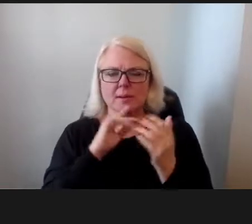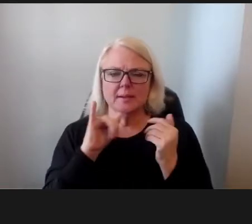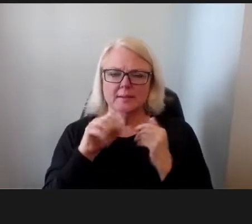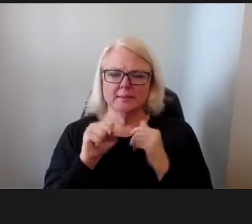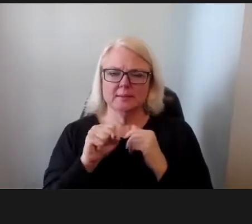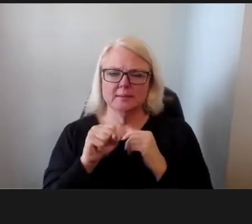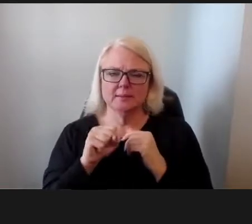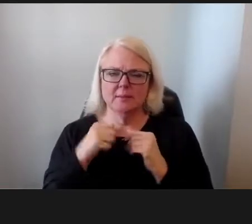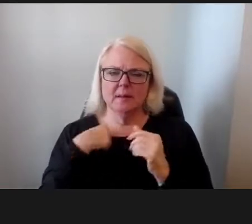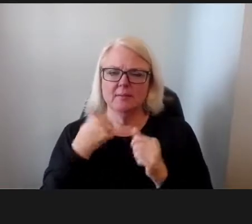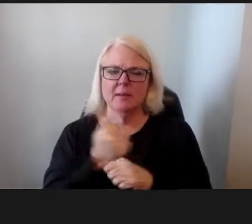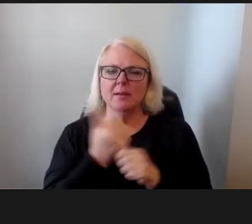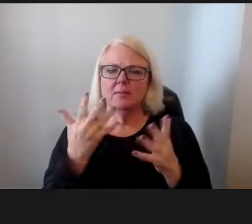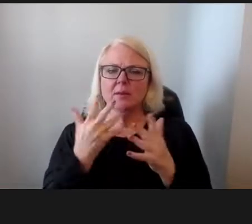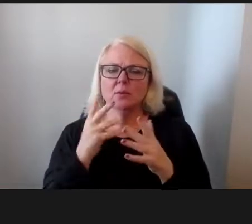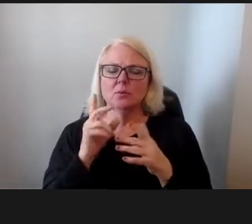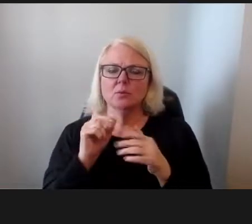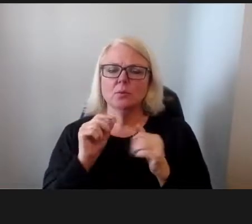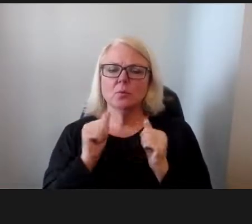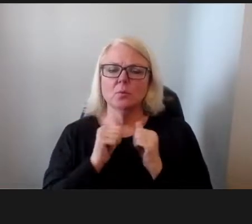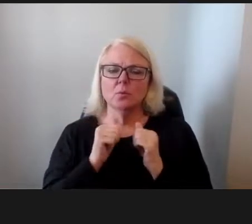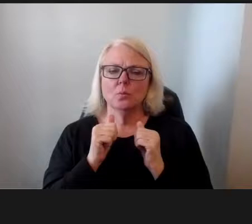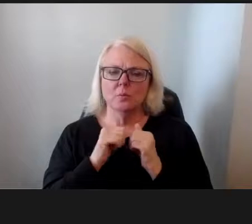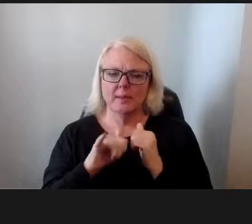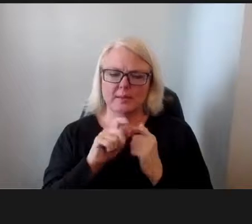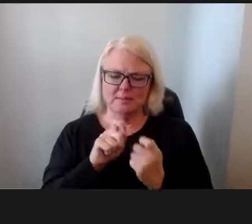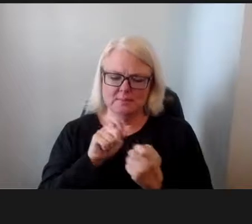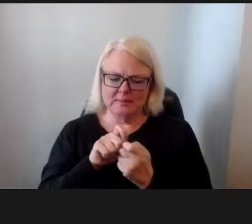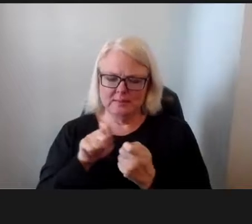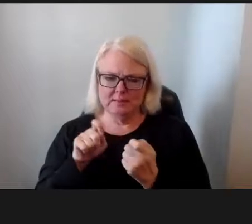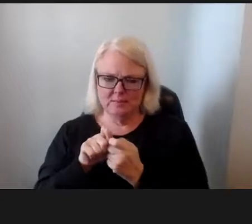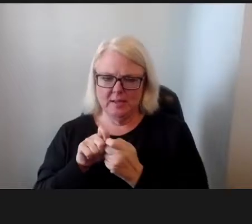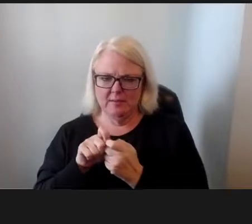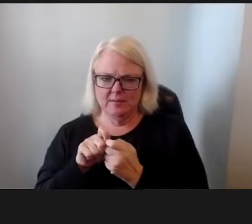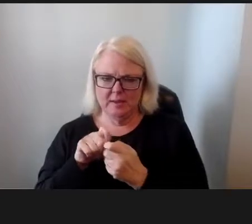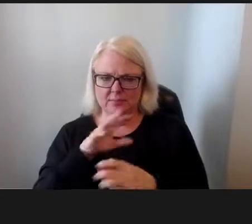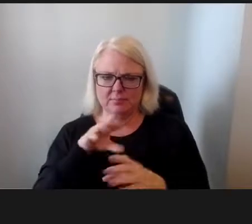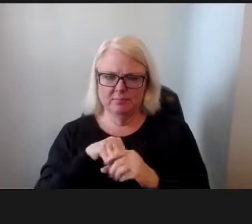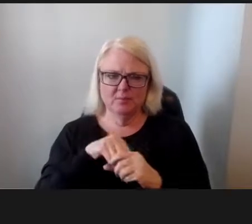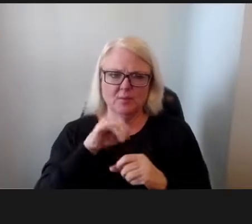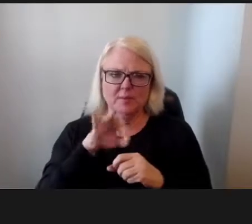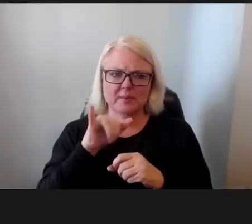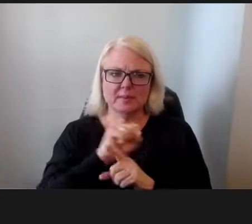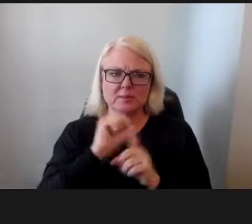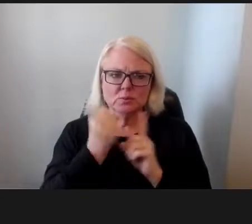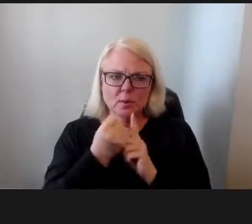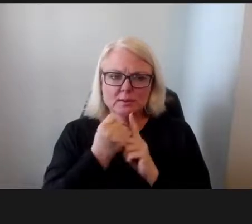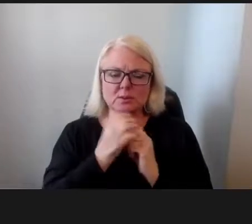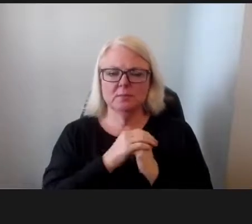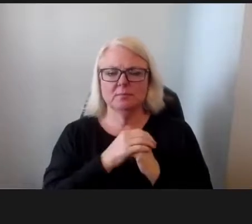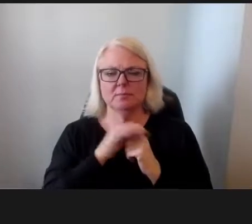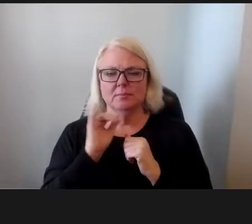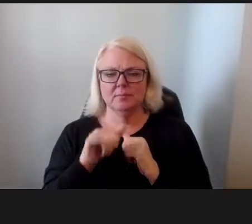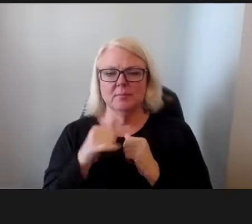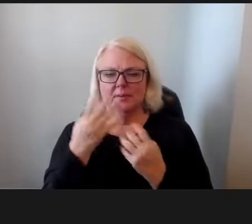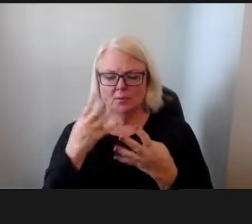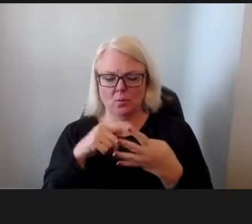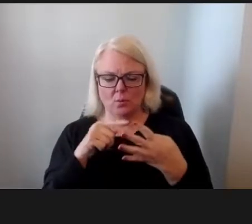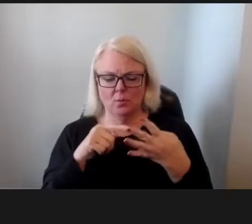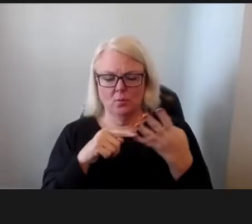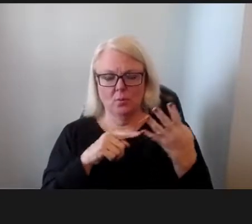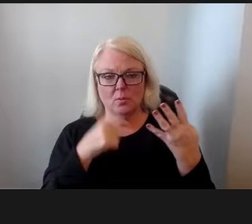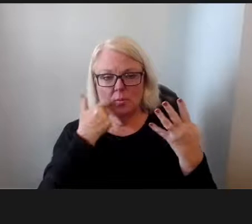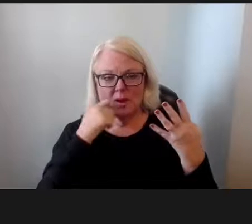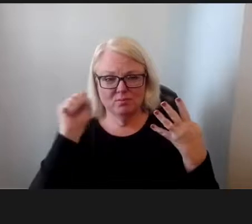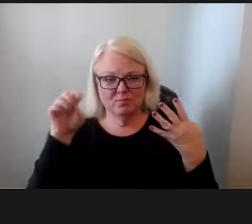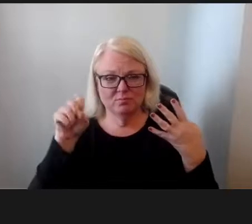has everything to do with the specific context of the situation. It has to do with those four factors that I've